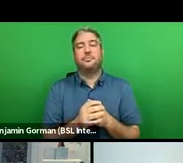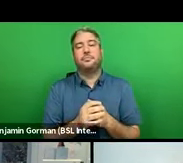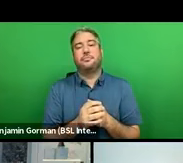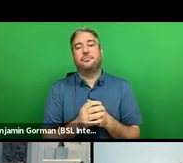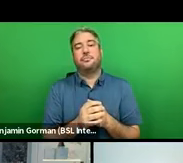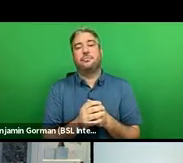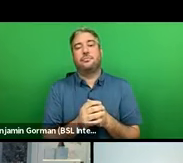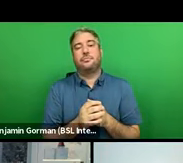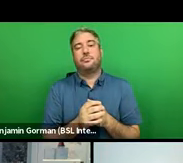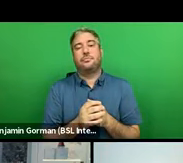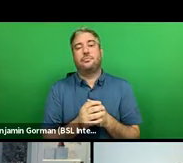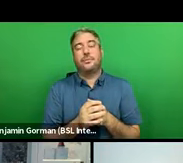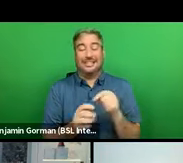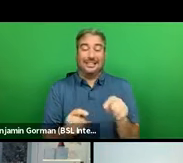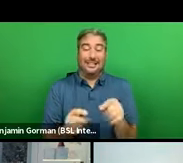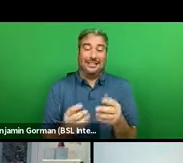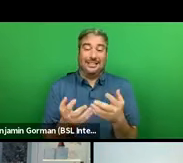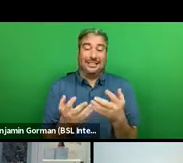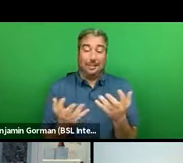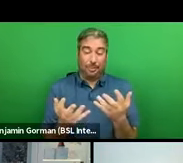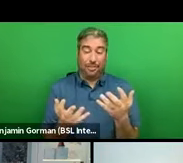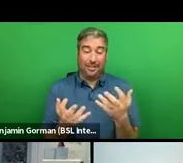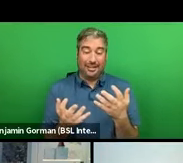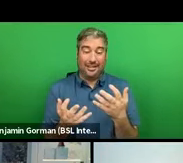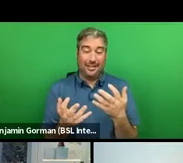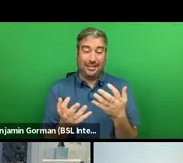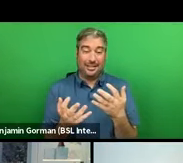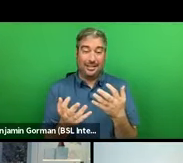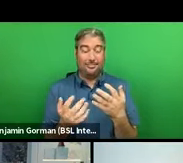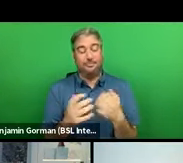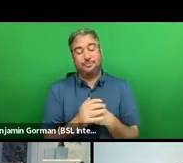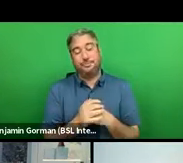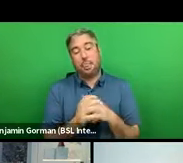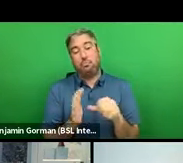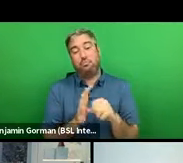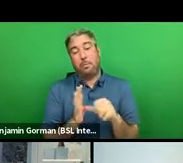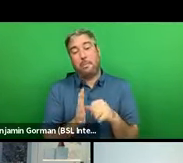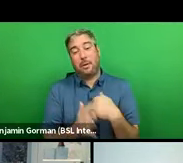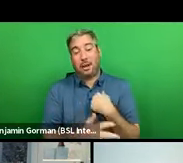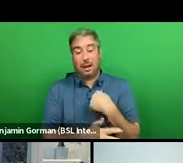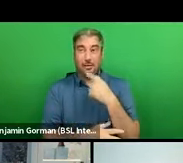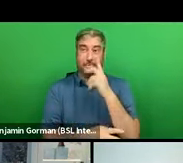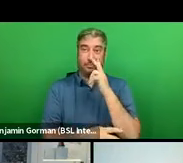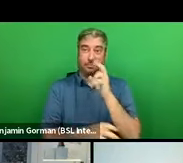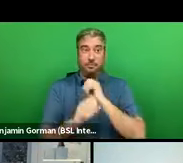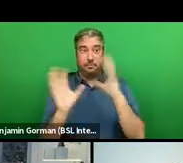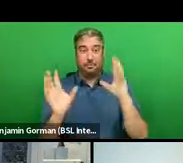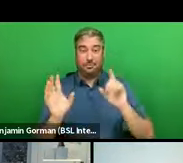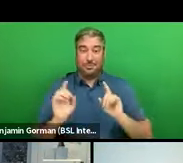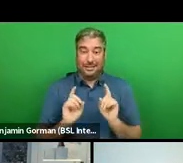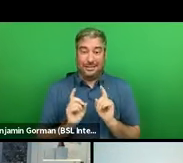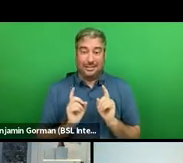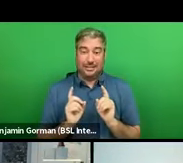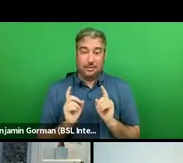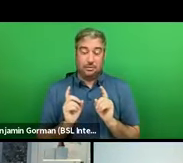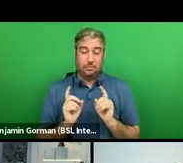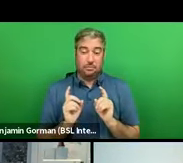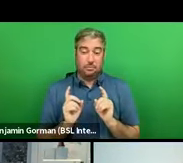the problem that I see is because, you know, we have seen all these place-based